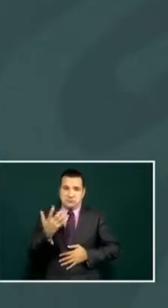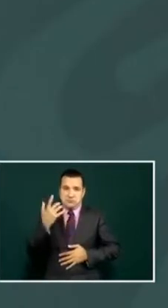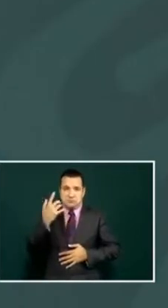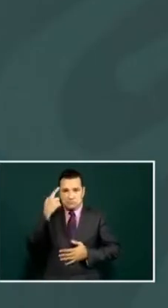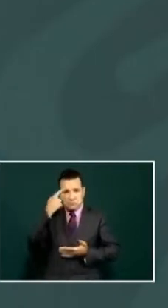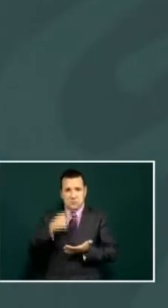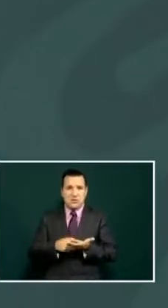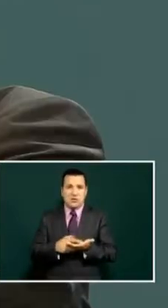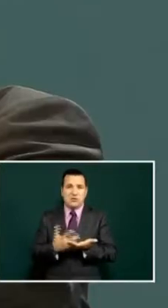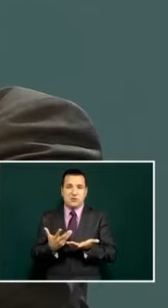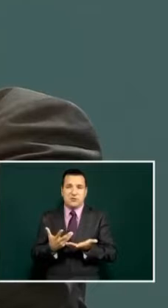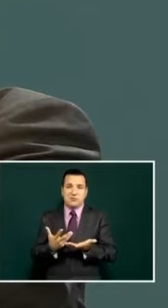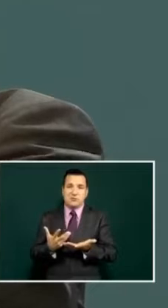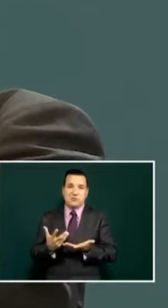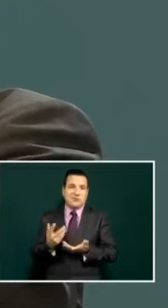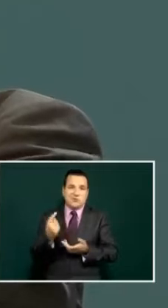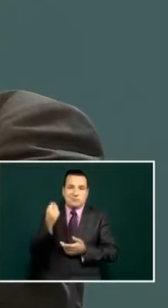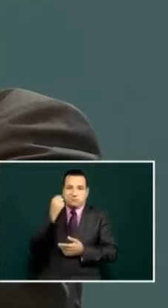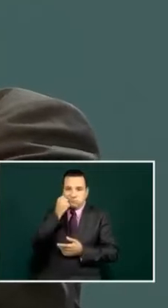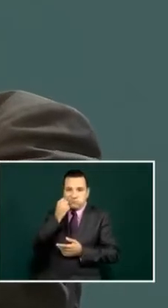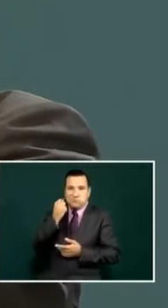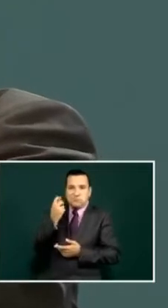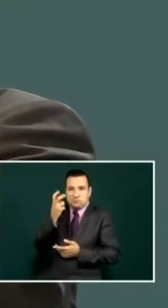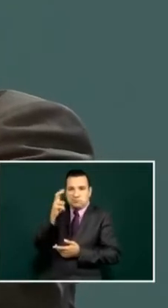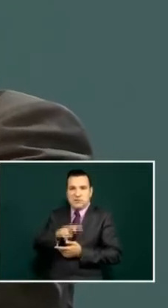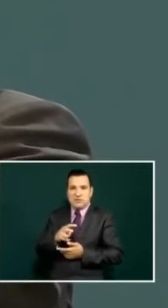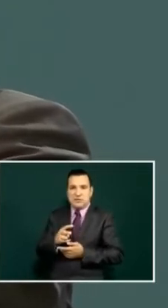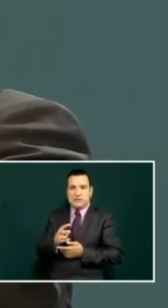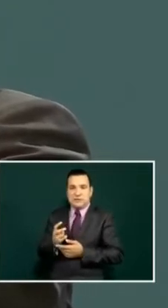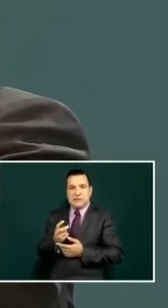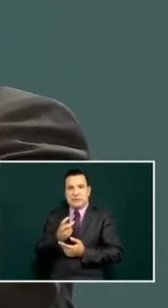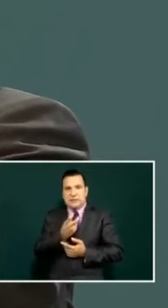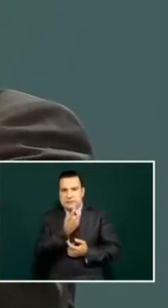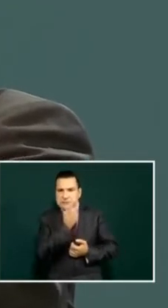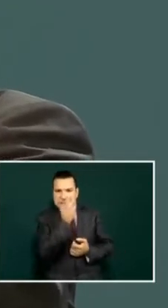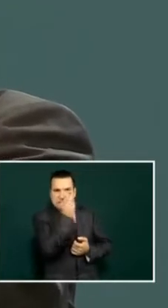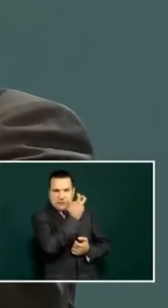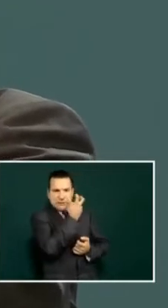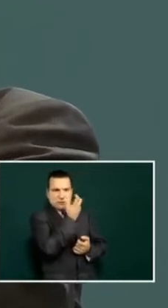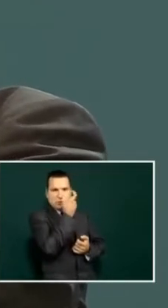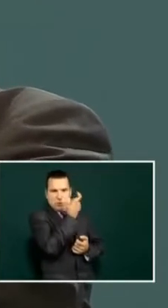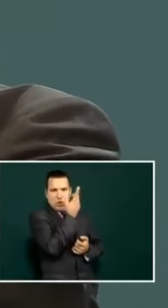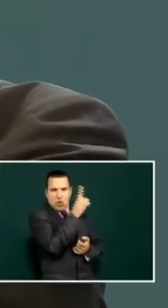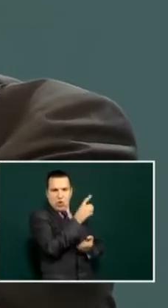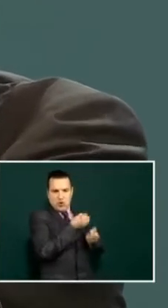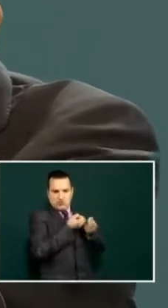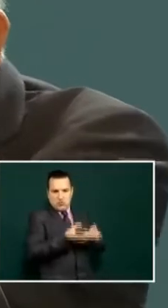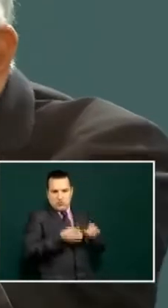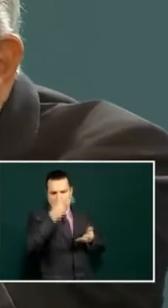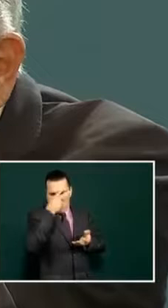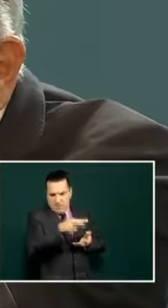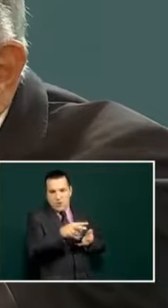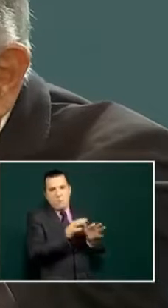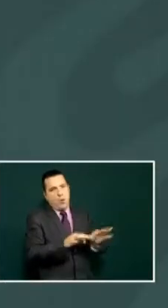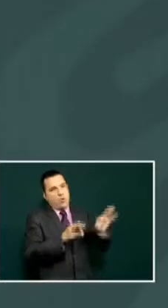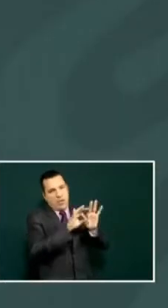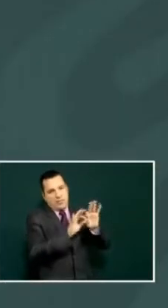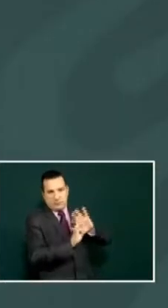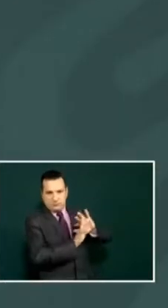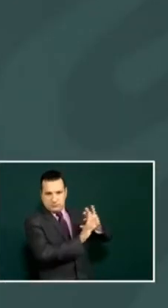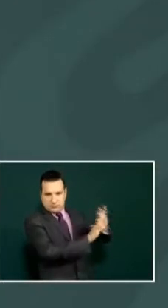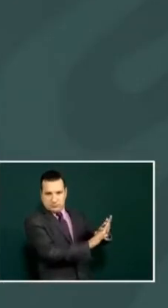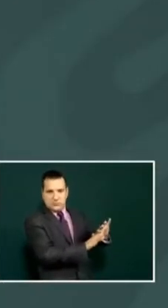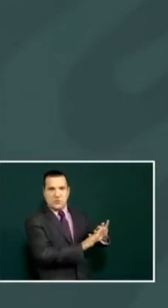think that even with all the important of these money the